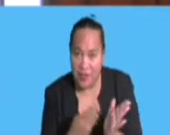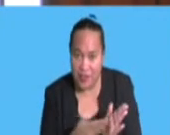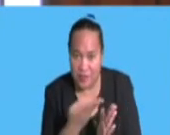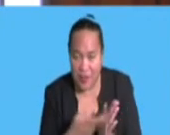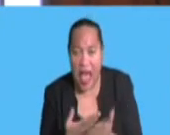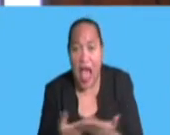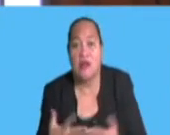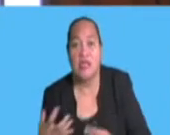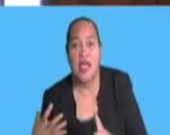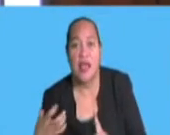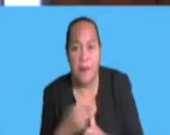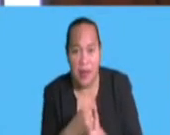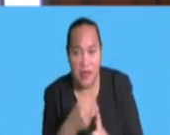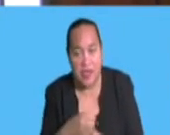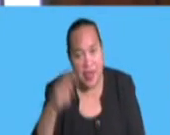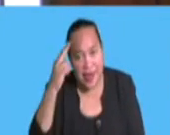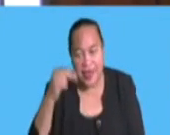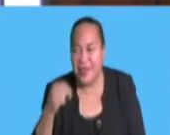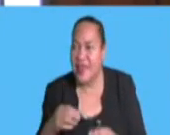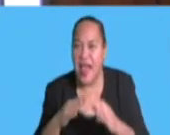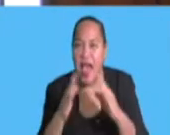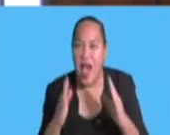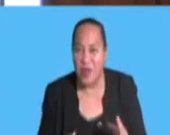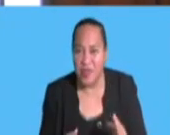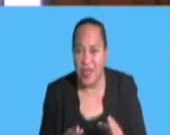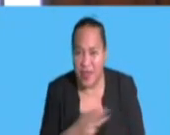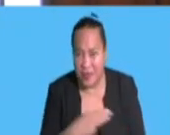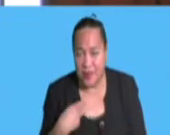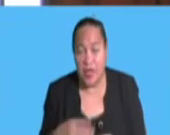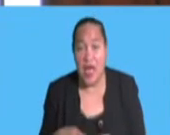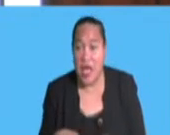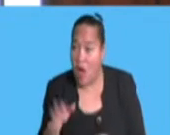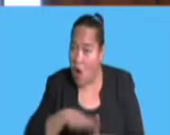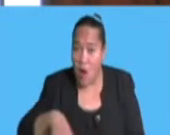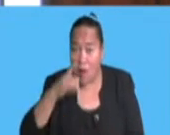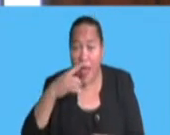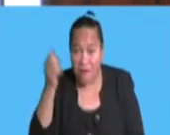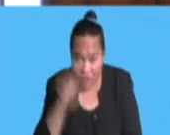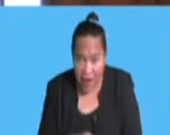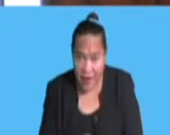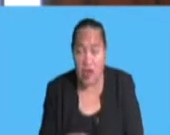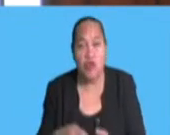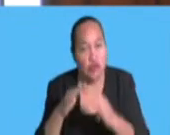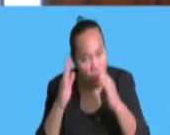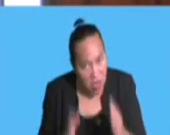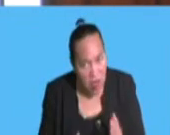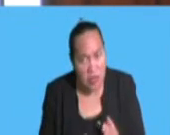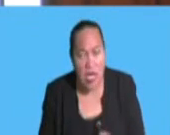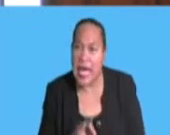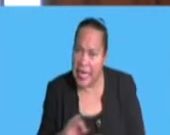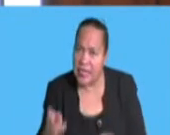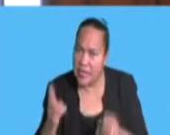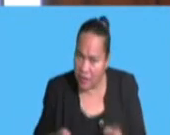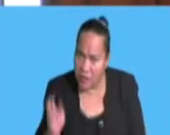this nation in the area of housing. Now, the right to adequate housing is not only a basic human right, but is a